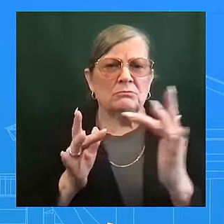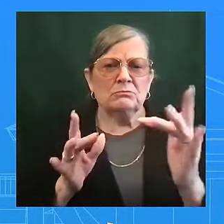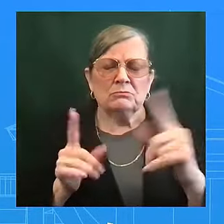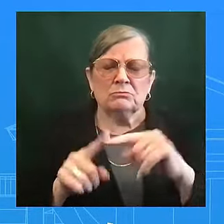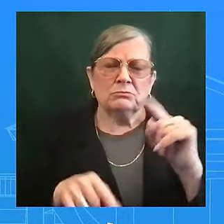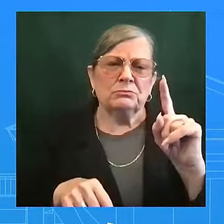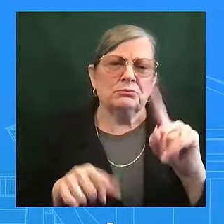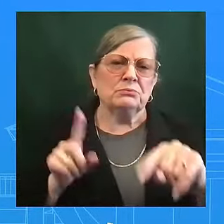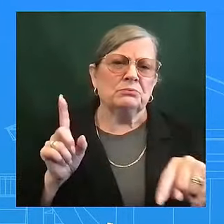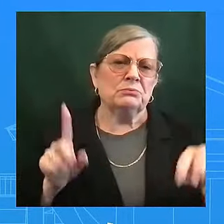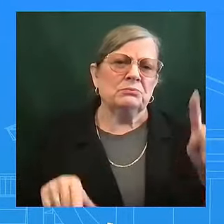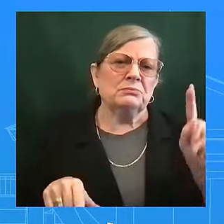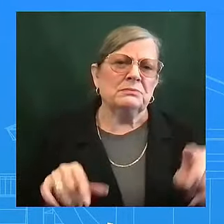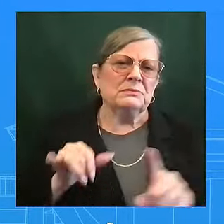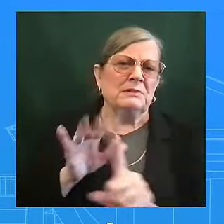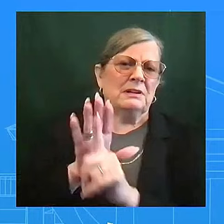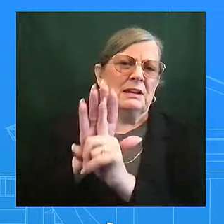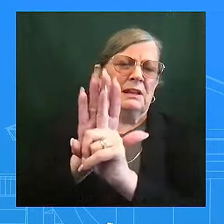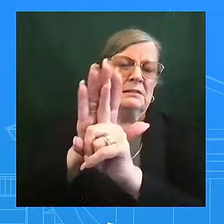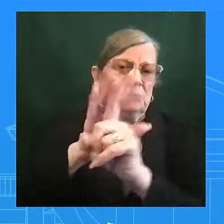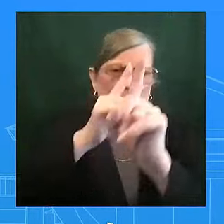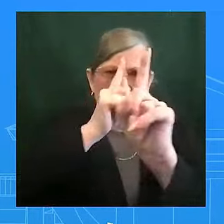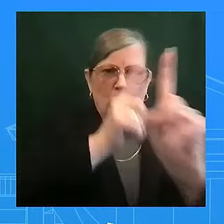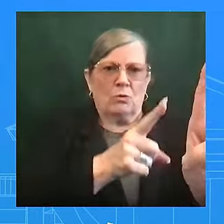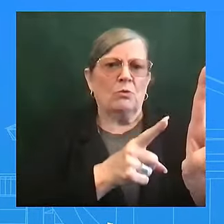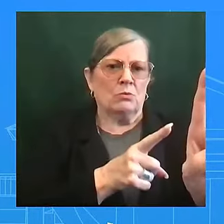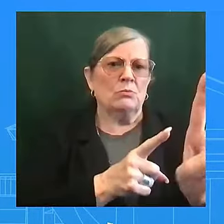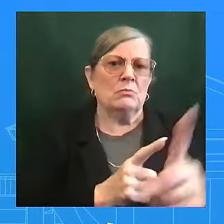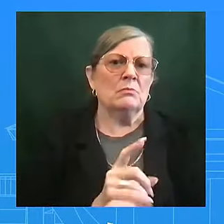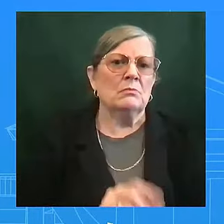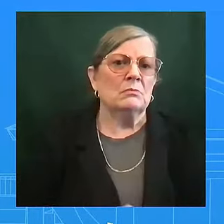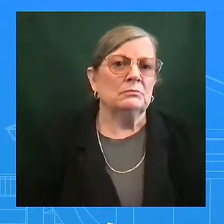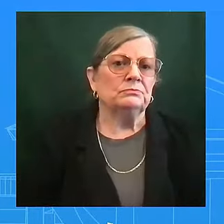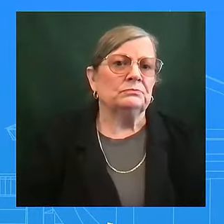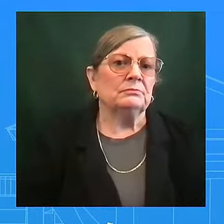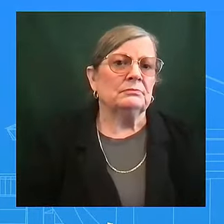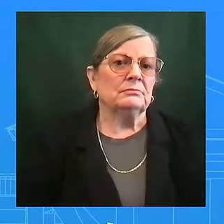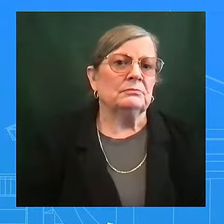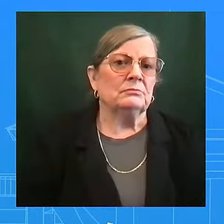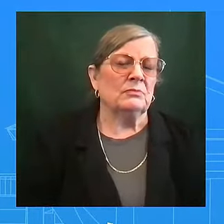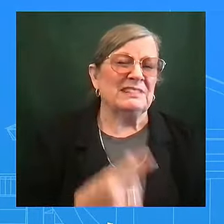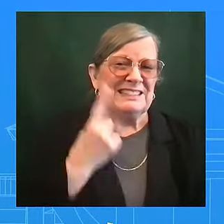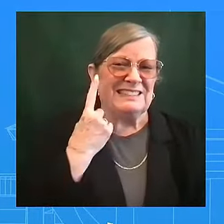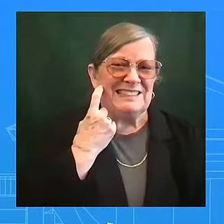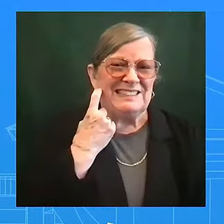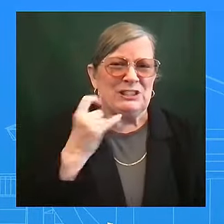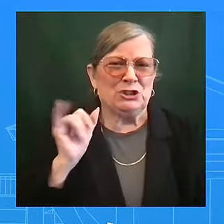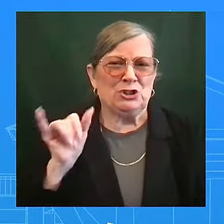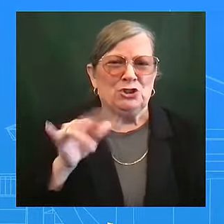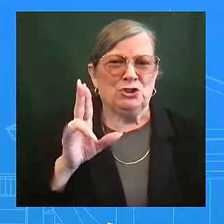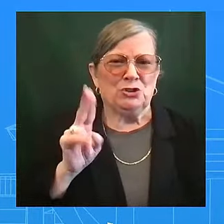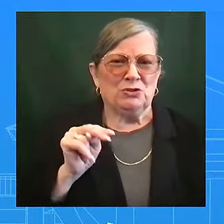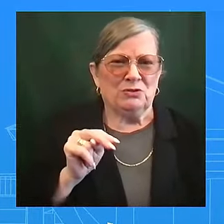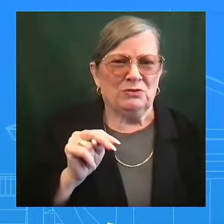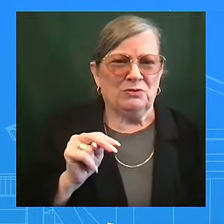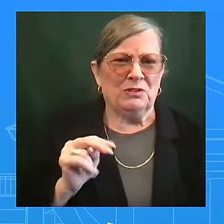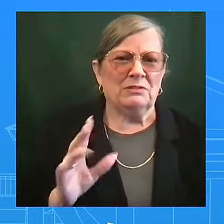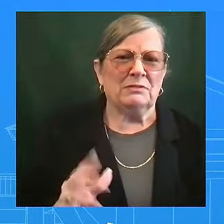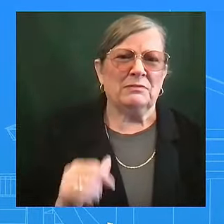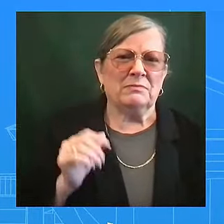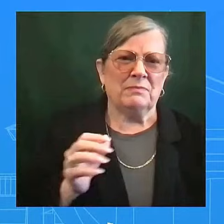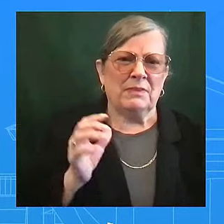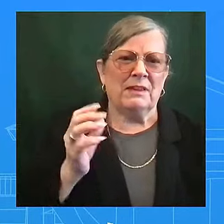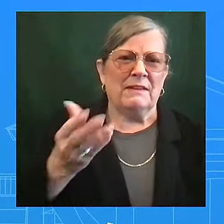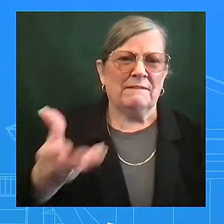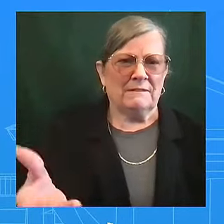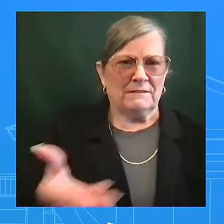couple of things in June, when senior White House officials, they were able to welcome business executive and civil rights leaders to the White House for